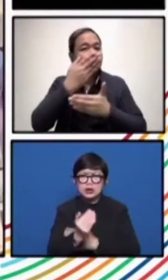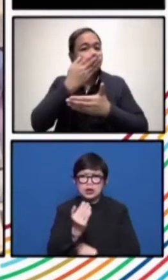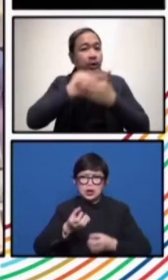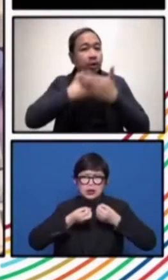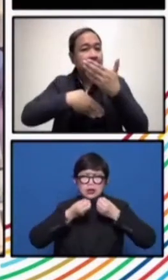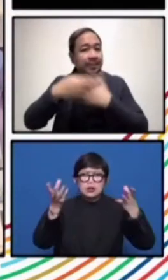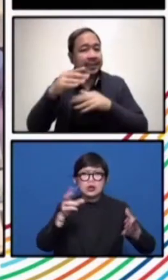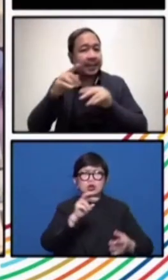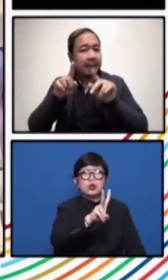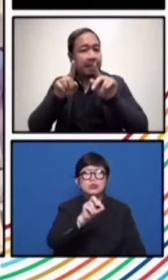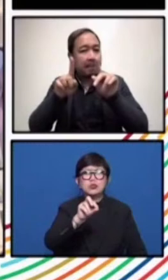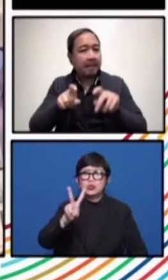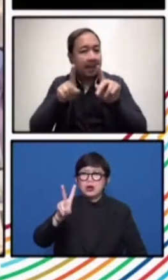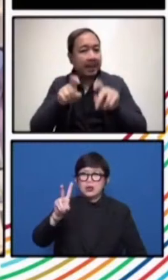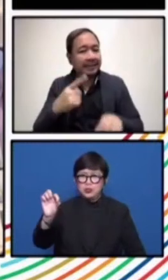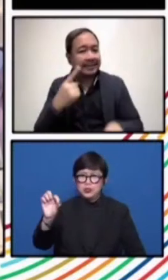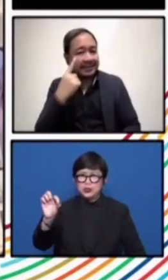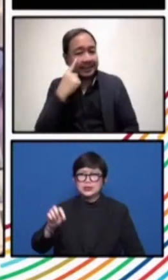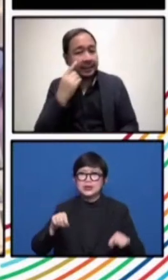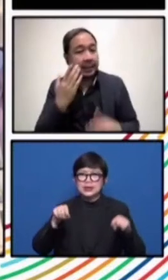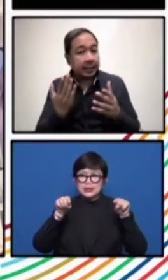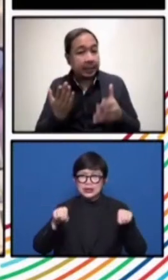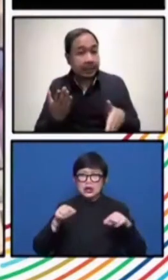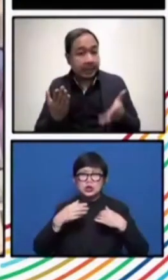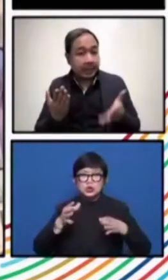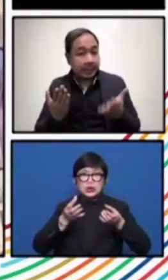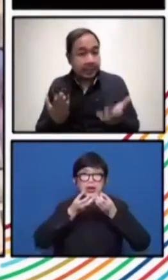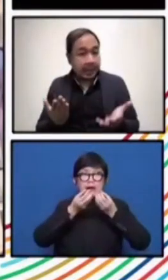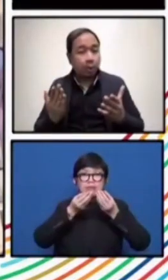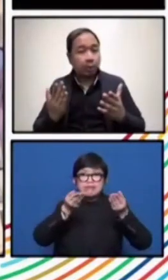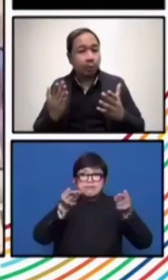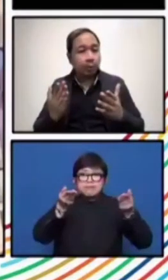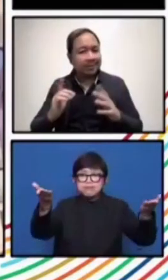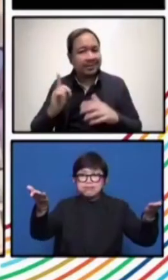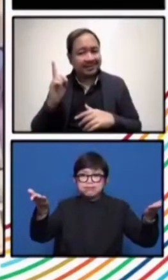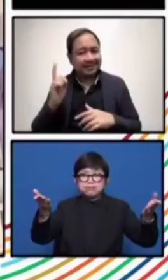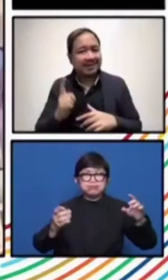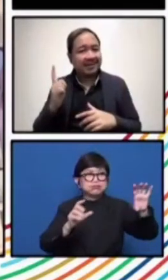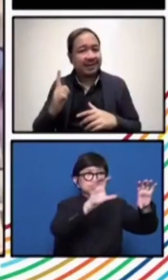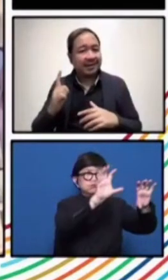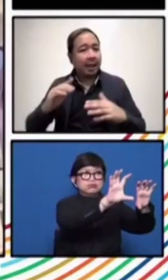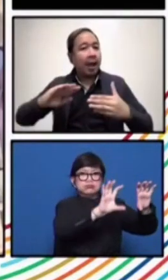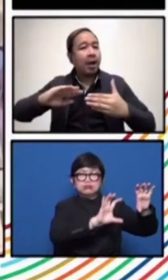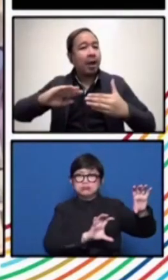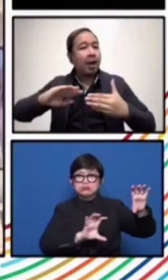extended to the community level with over 2005